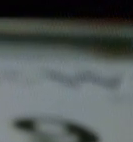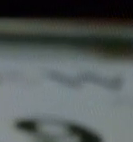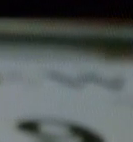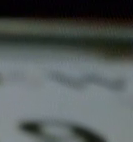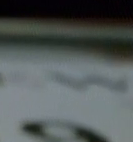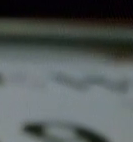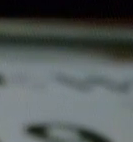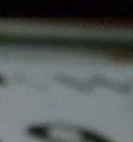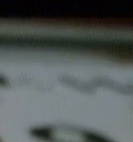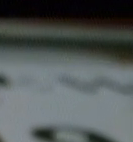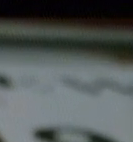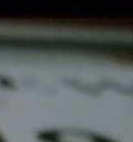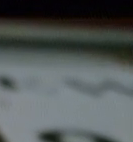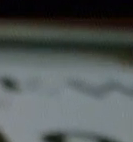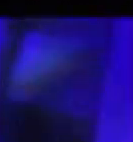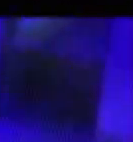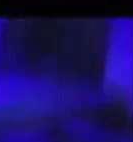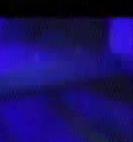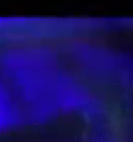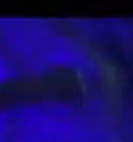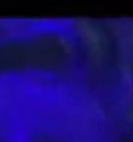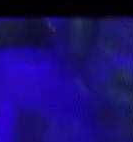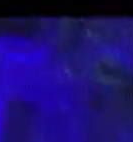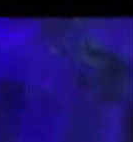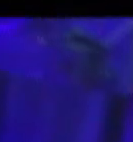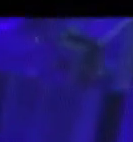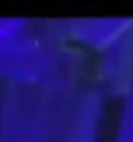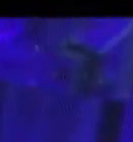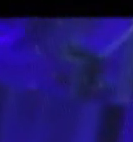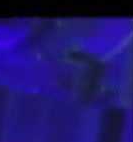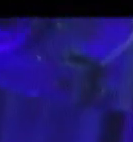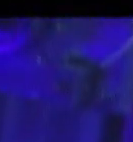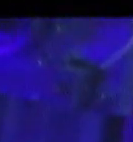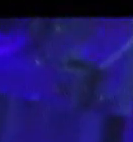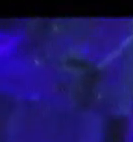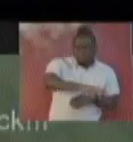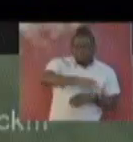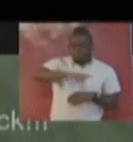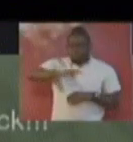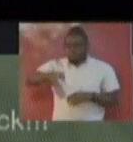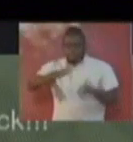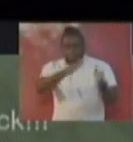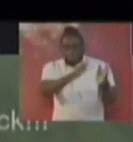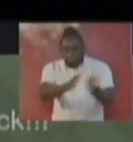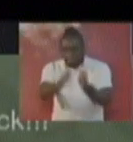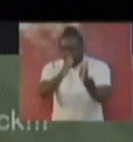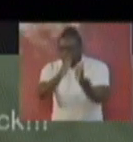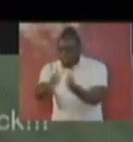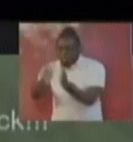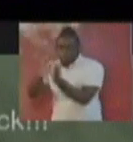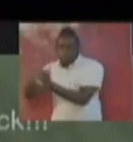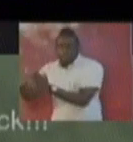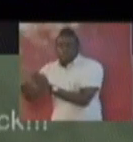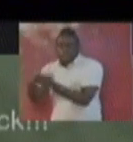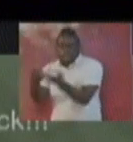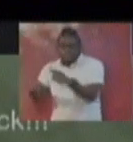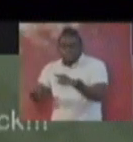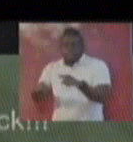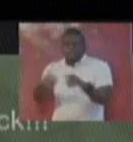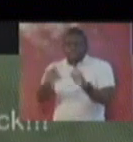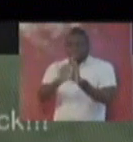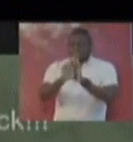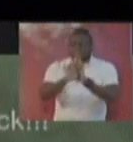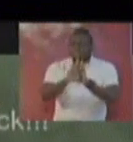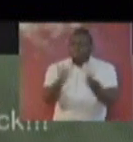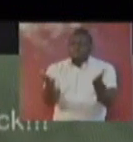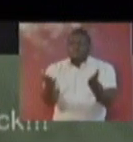with special emphasis on COVID-19. Dr. Alexander noted that some individuals did have adverse reactions to the vaccines during